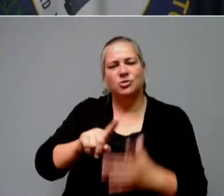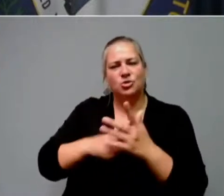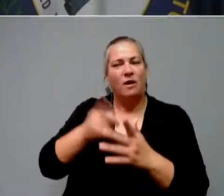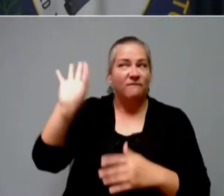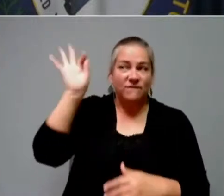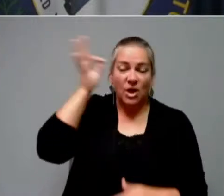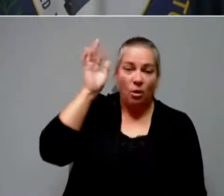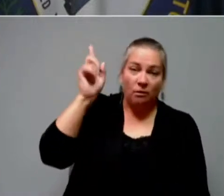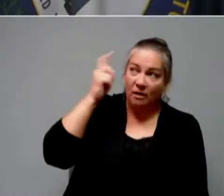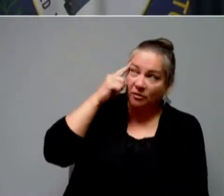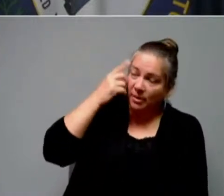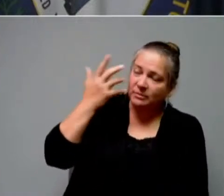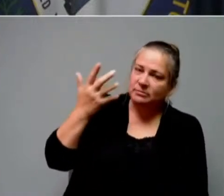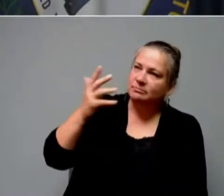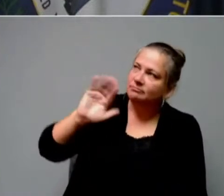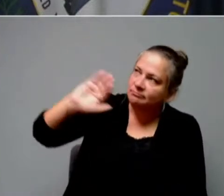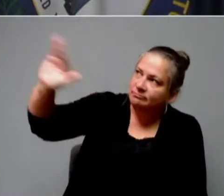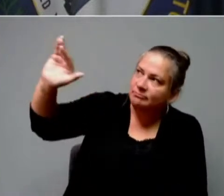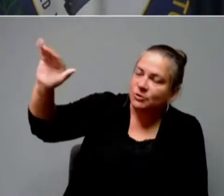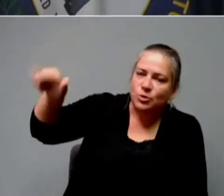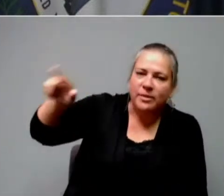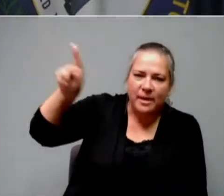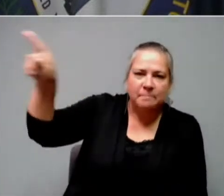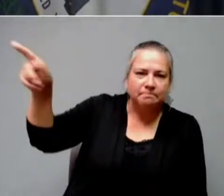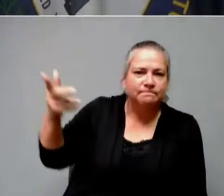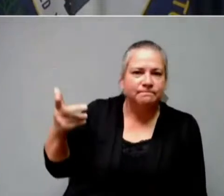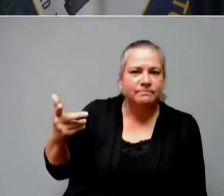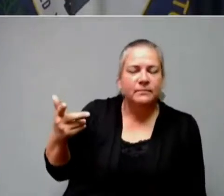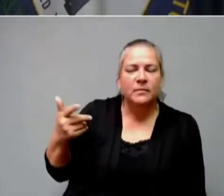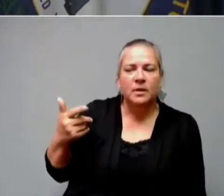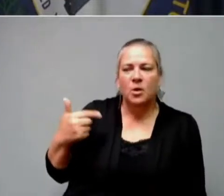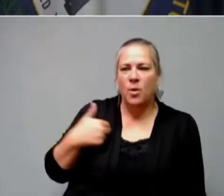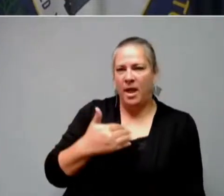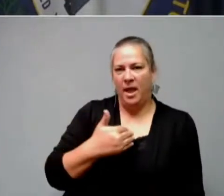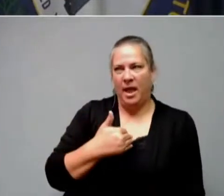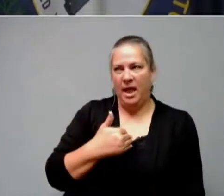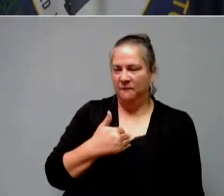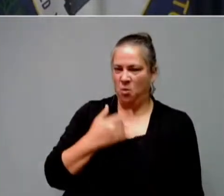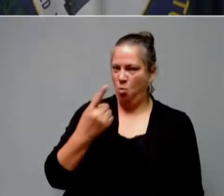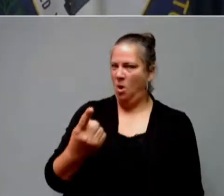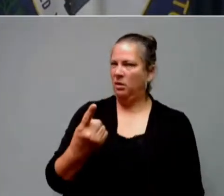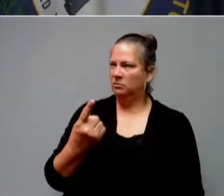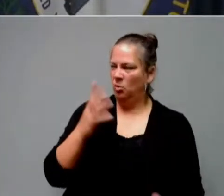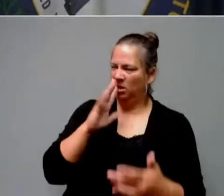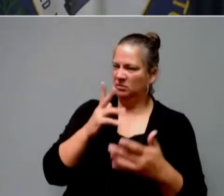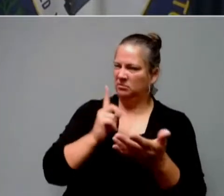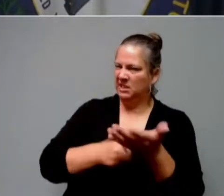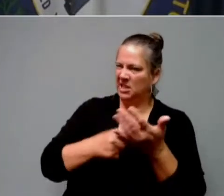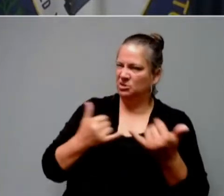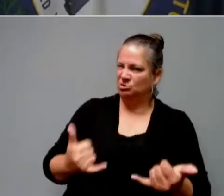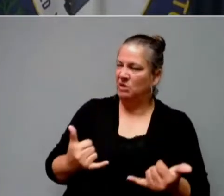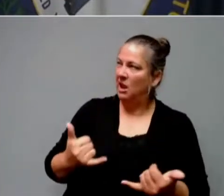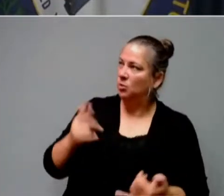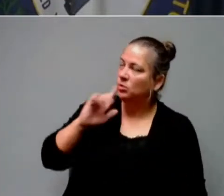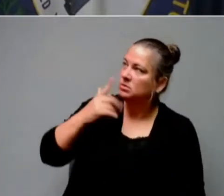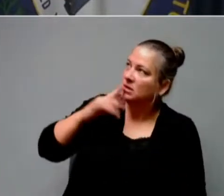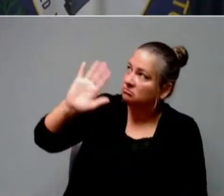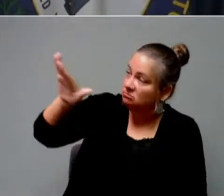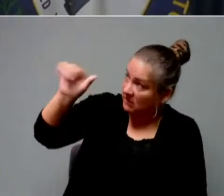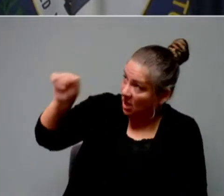though, preemptively. I think we're having one today about their ability to come in and